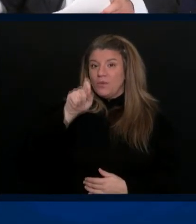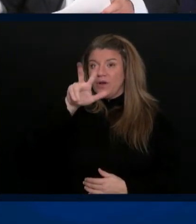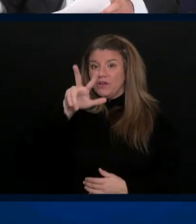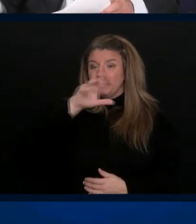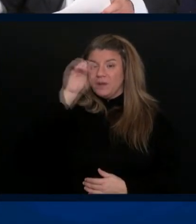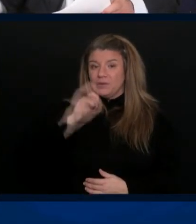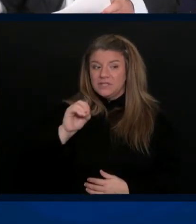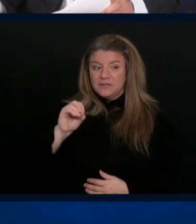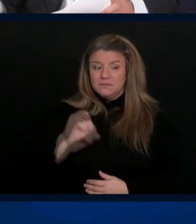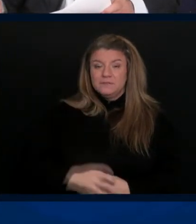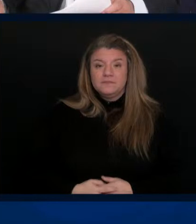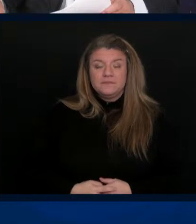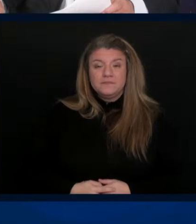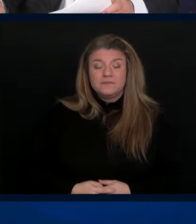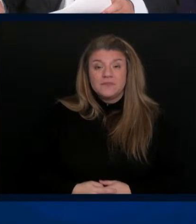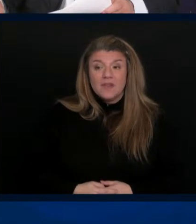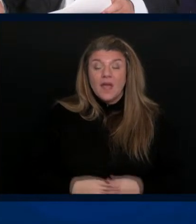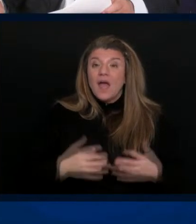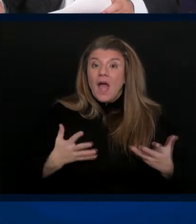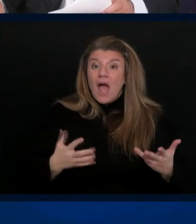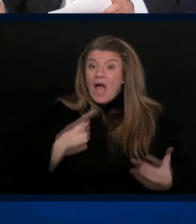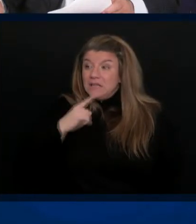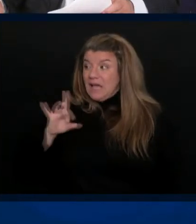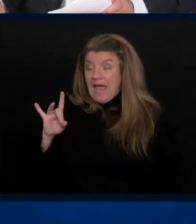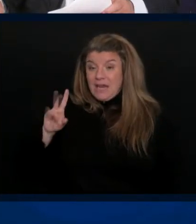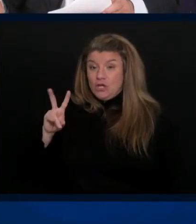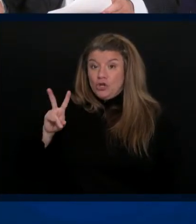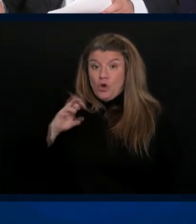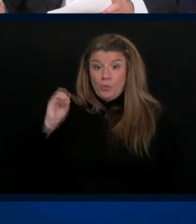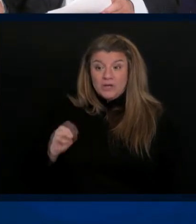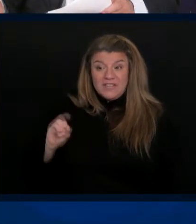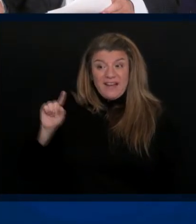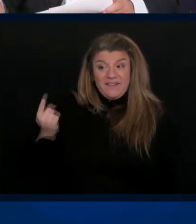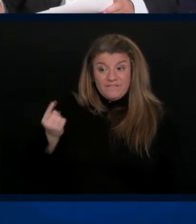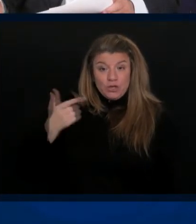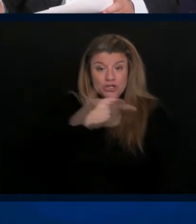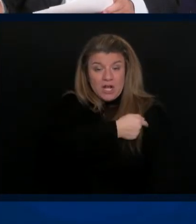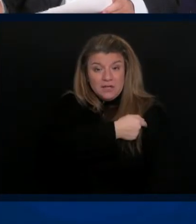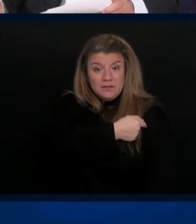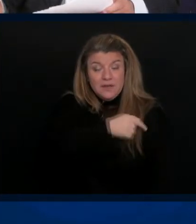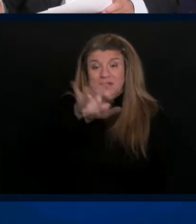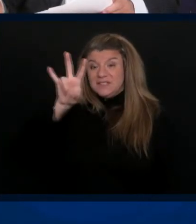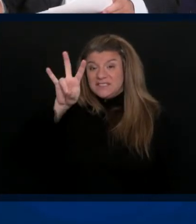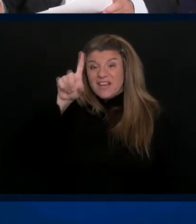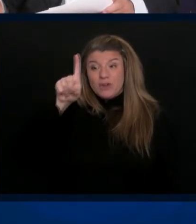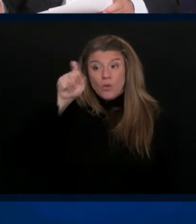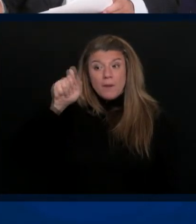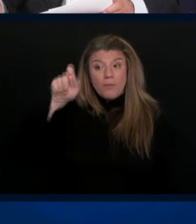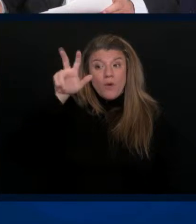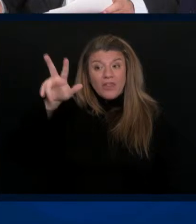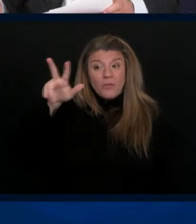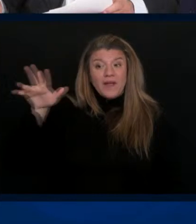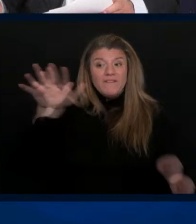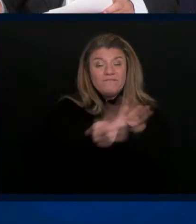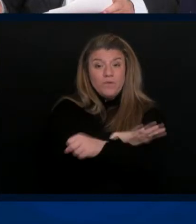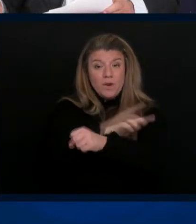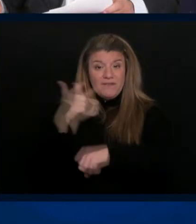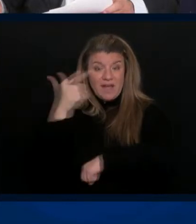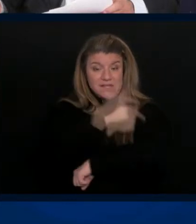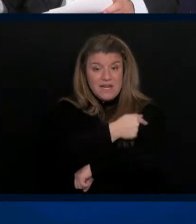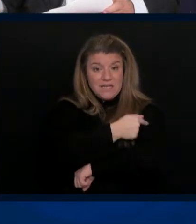71.3%. Now, I said 82% have had their first shot. 71.3% are fully